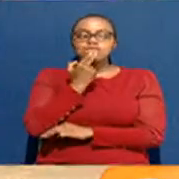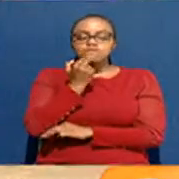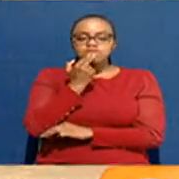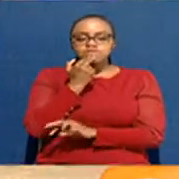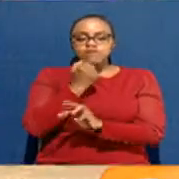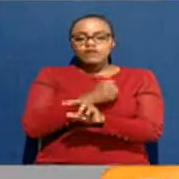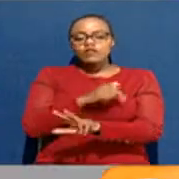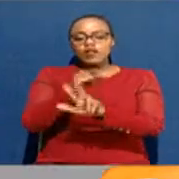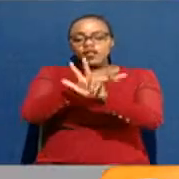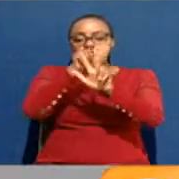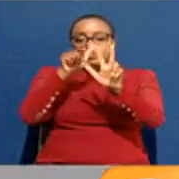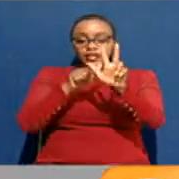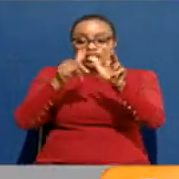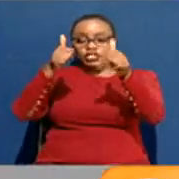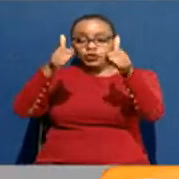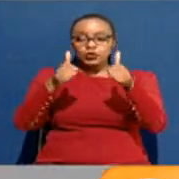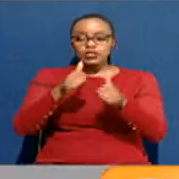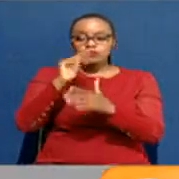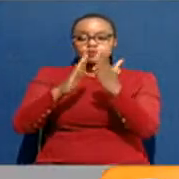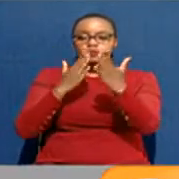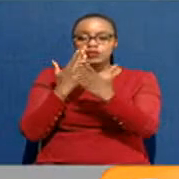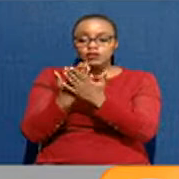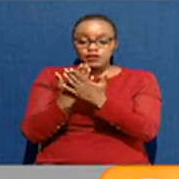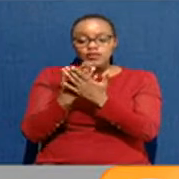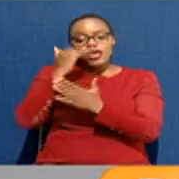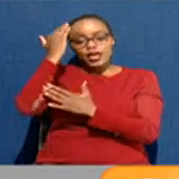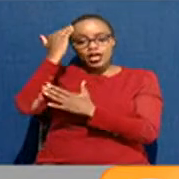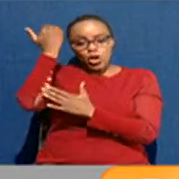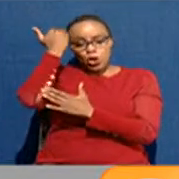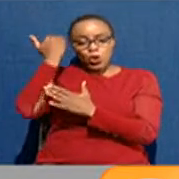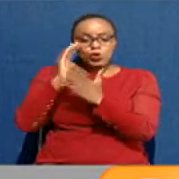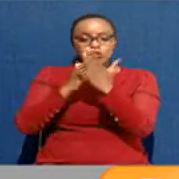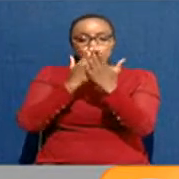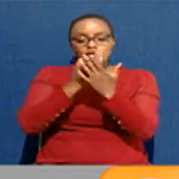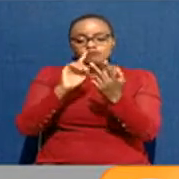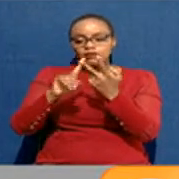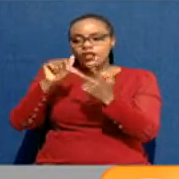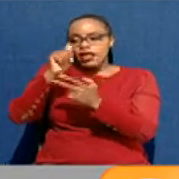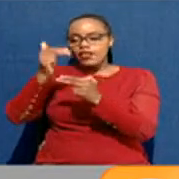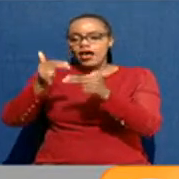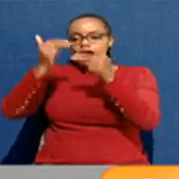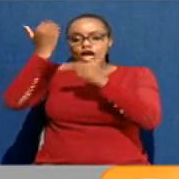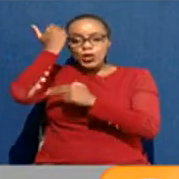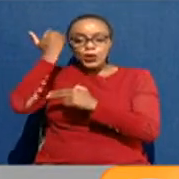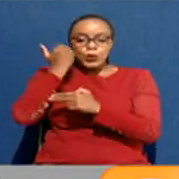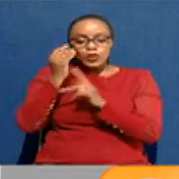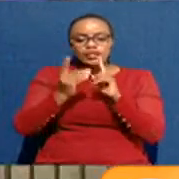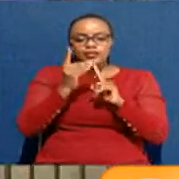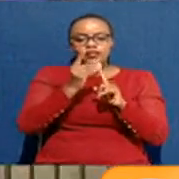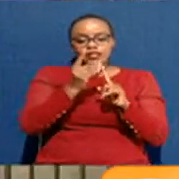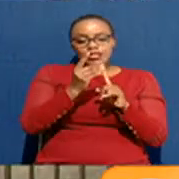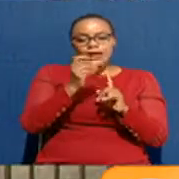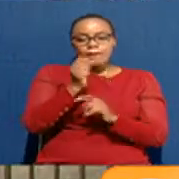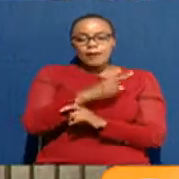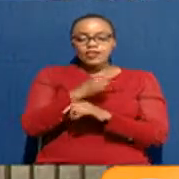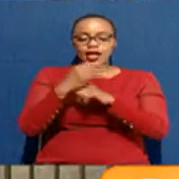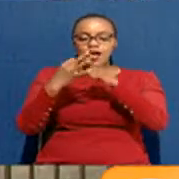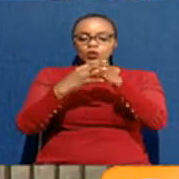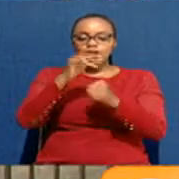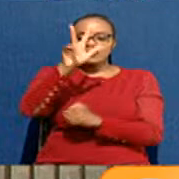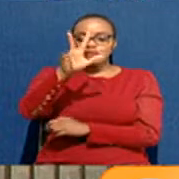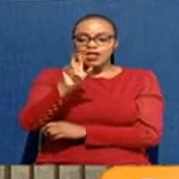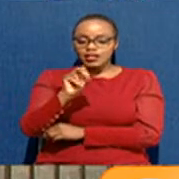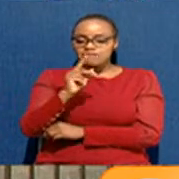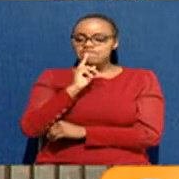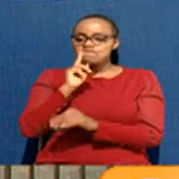three notices of withdrawal filed at the appellate court and one at the High Court dated August 30th, the businessman says he